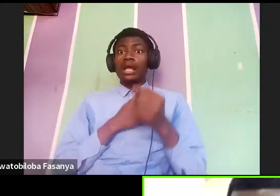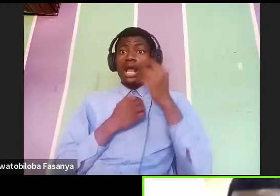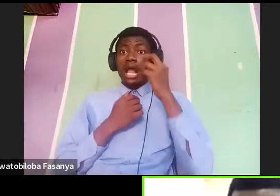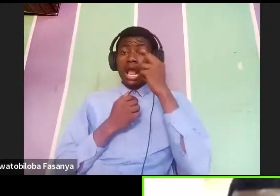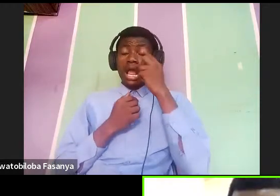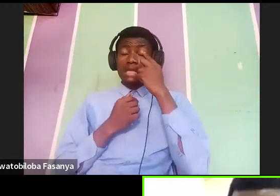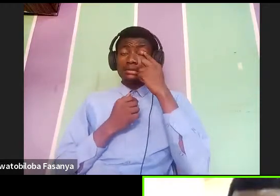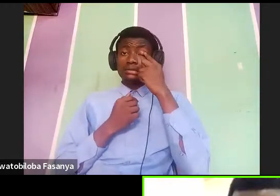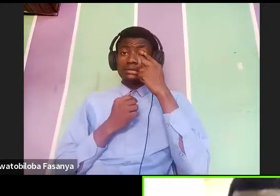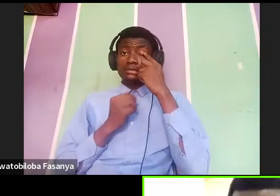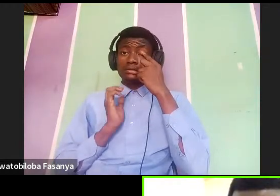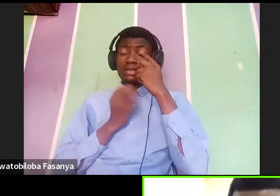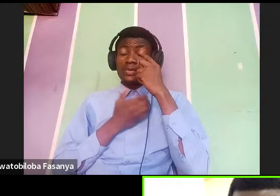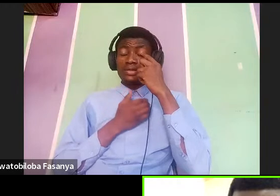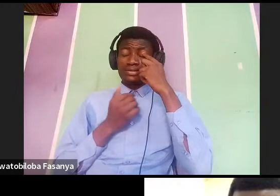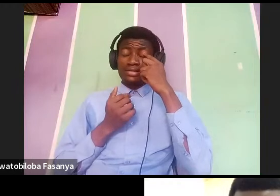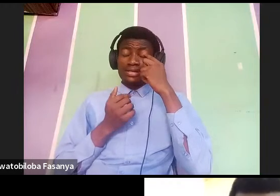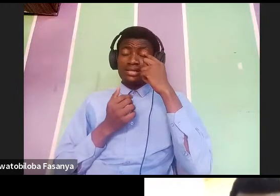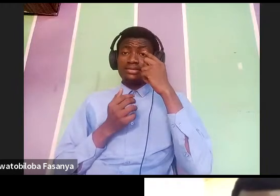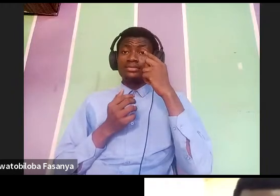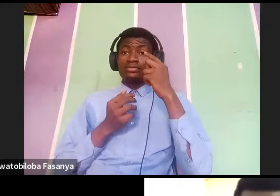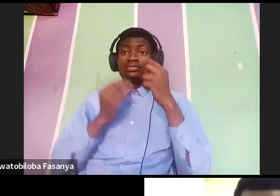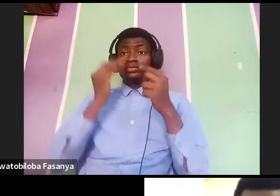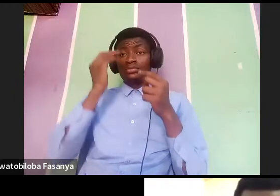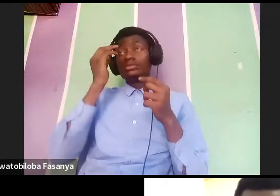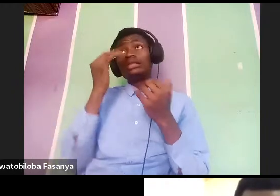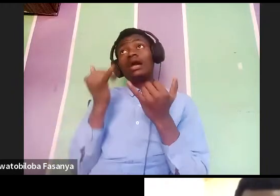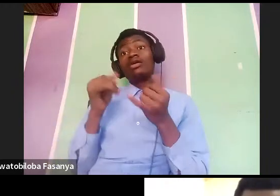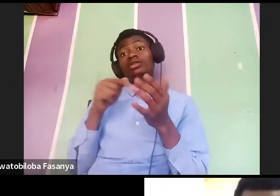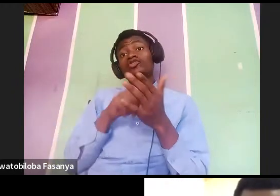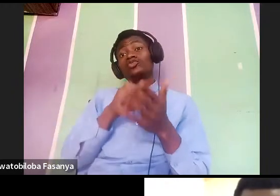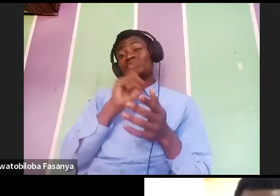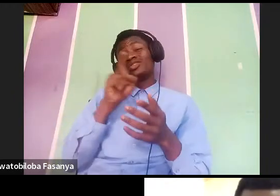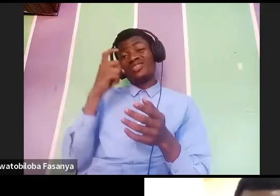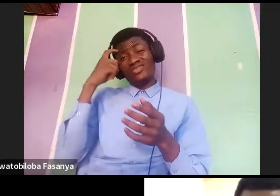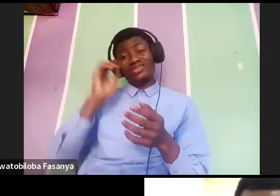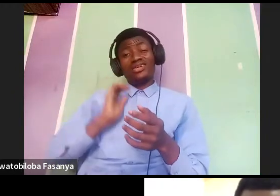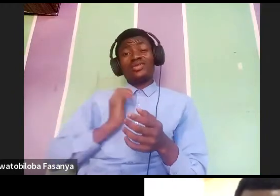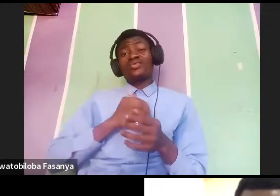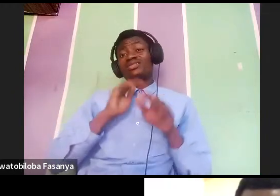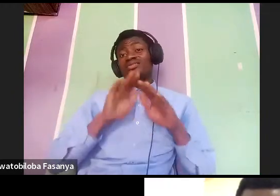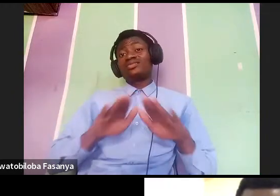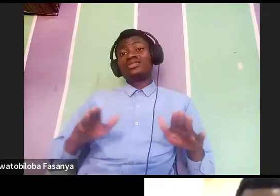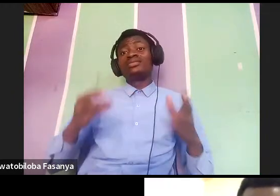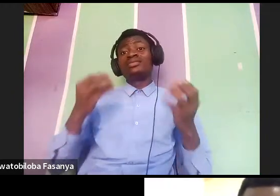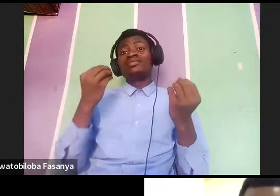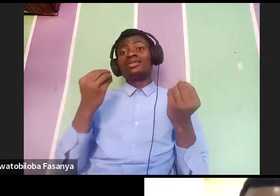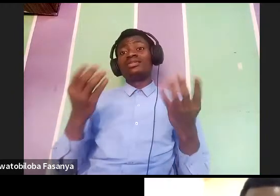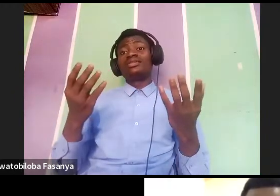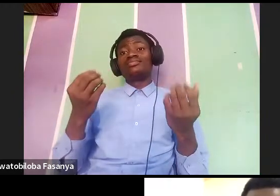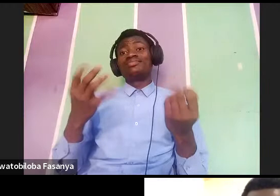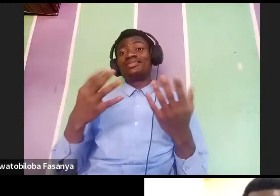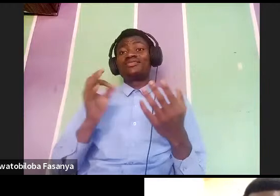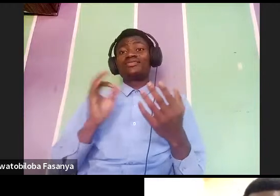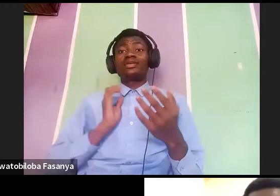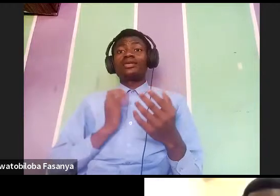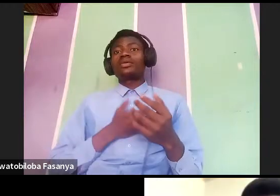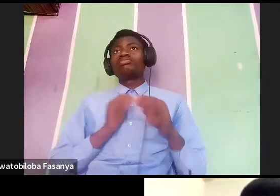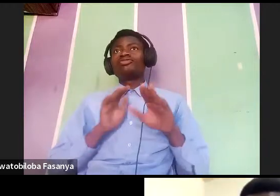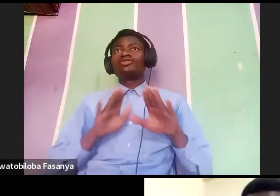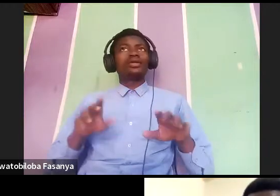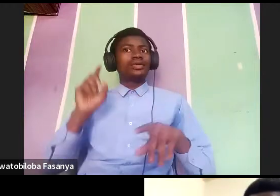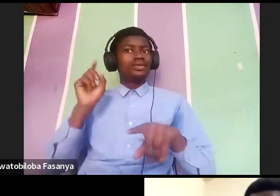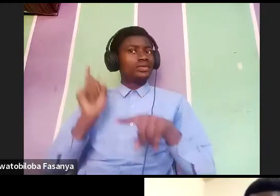and this, of course, is majorly for our children. Of course, a lot of them, of course, you can't You might not be able to control the way they play at say